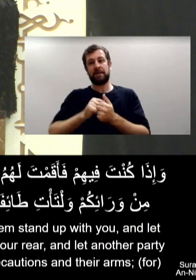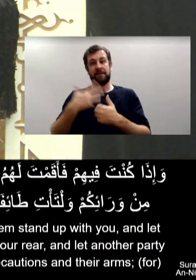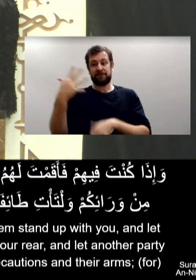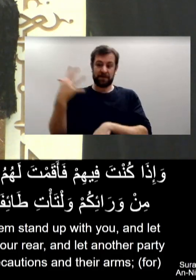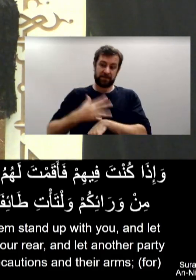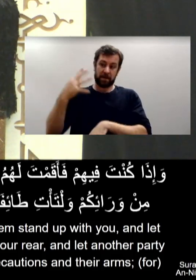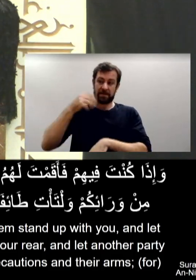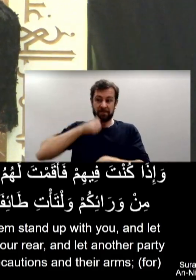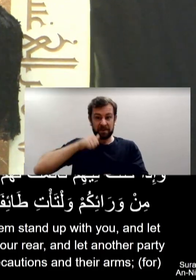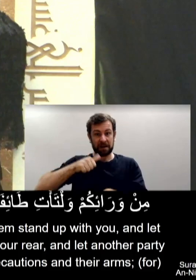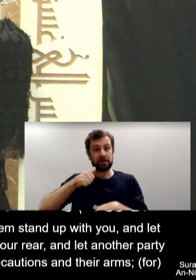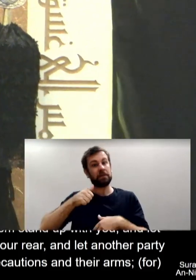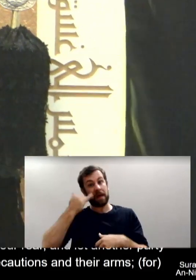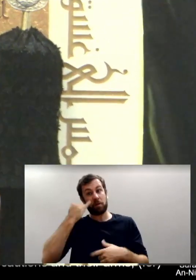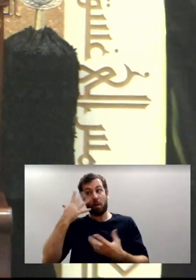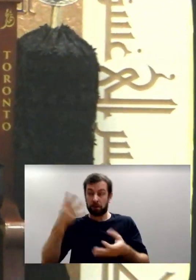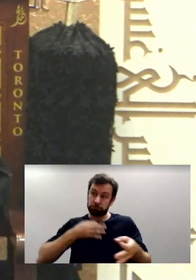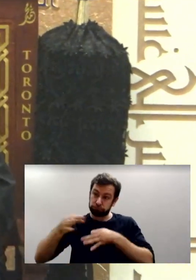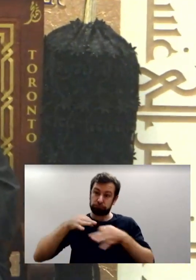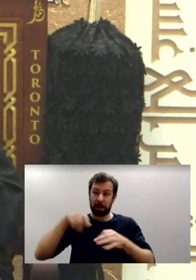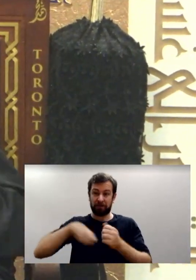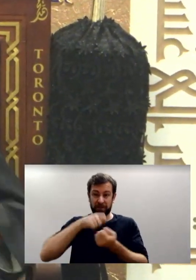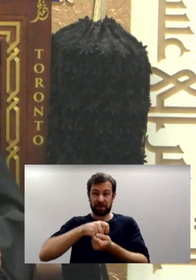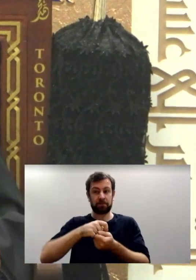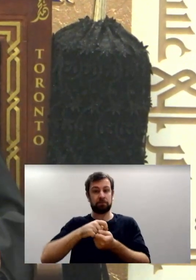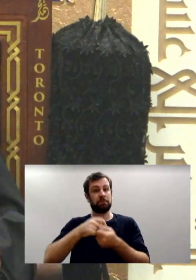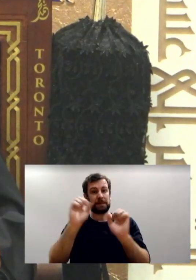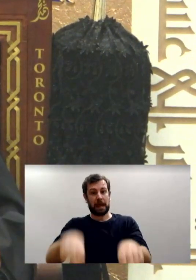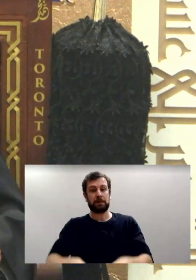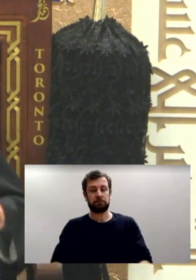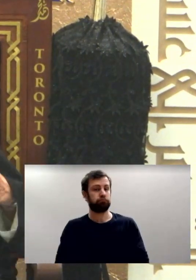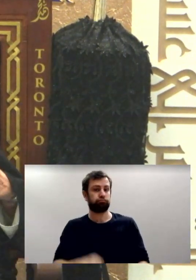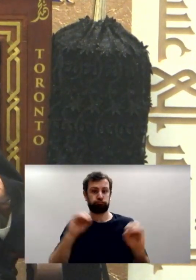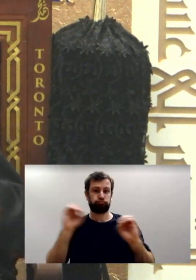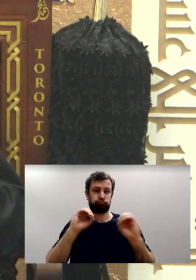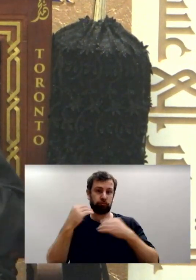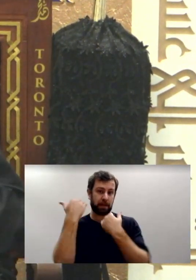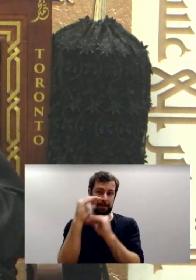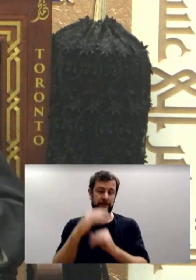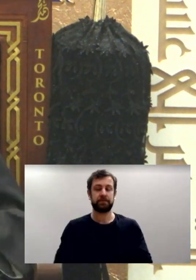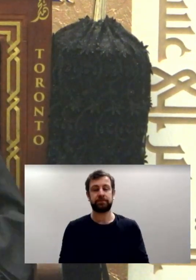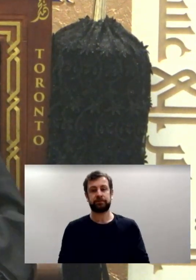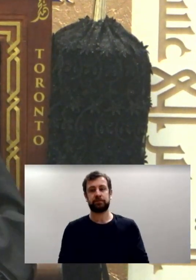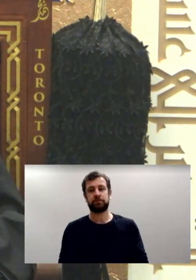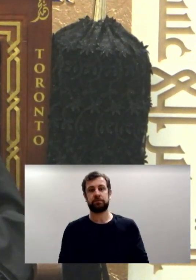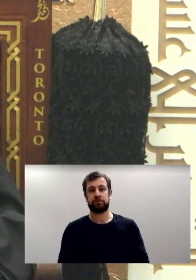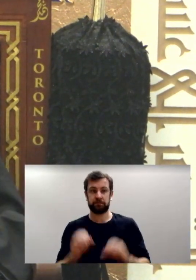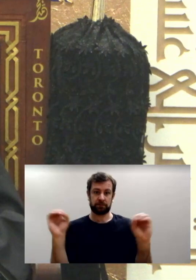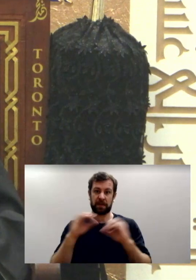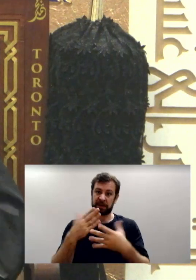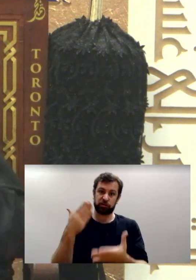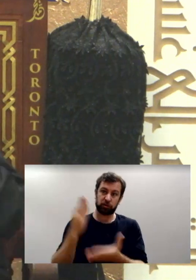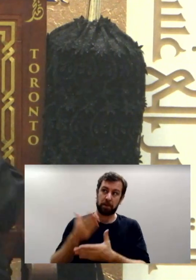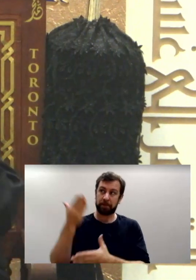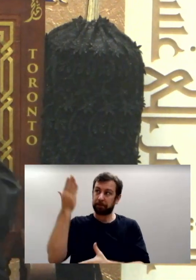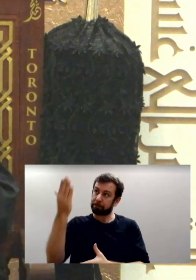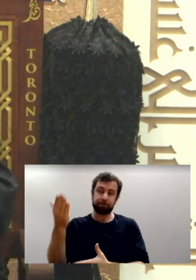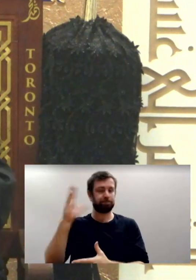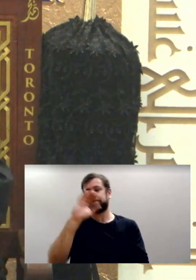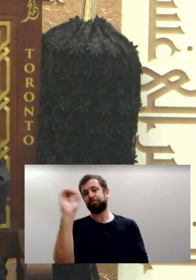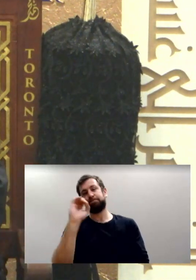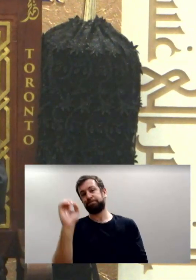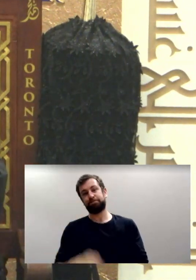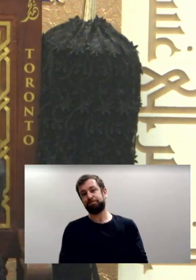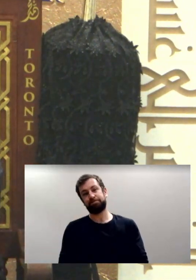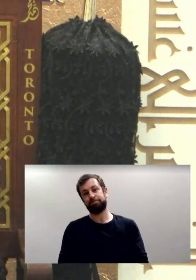done. There was no limitation. Nothing which stopped him. The only thing was